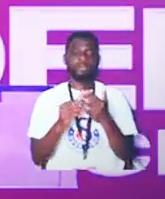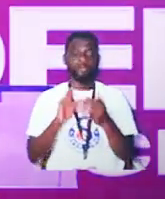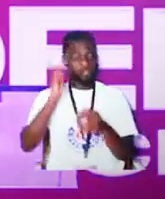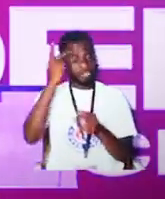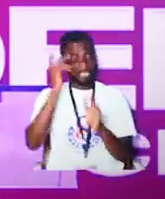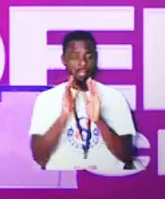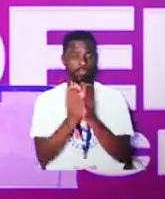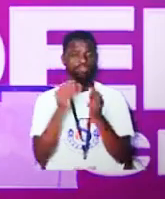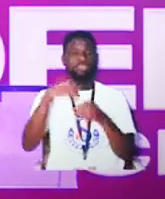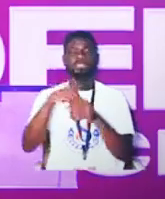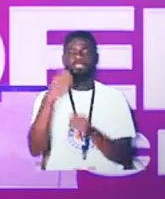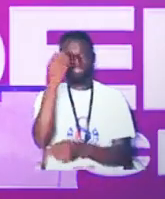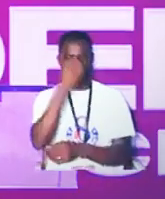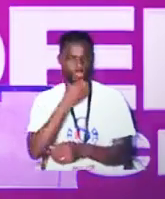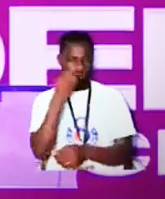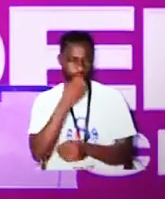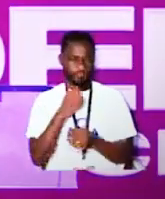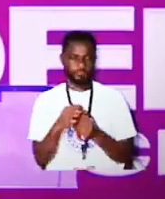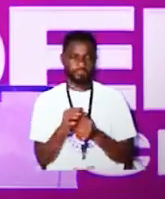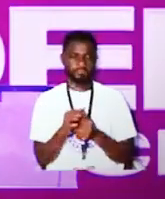in Europe.